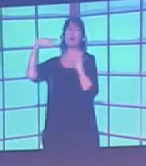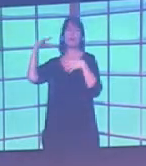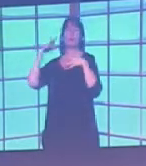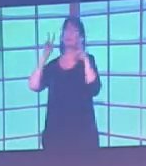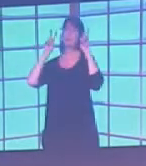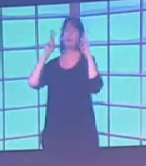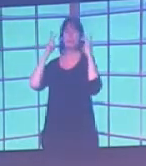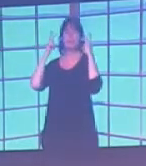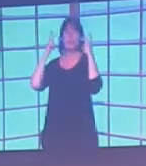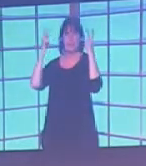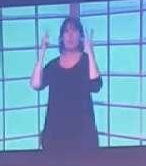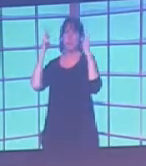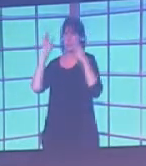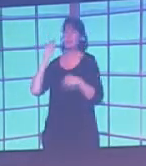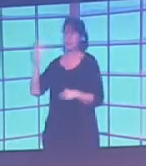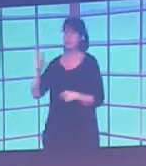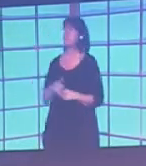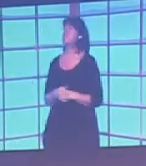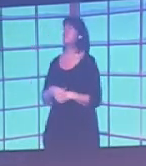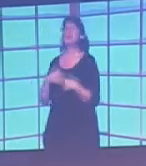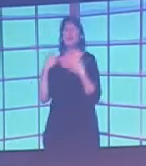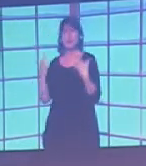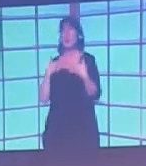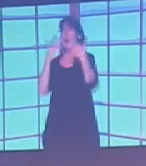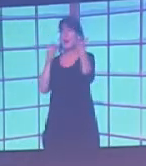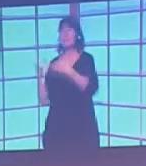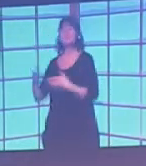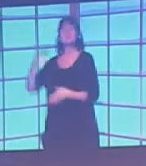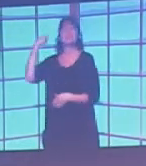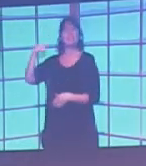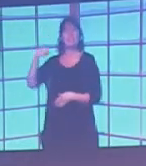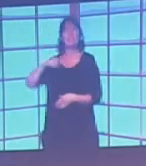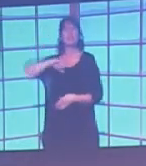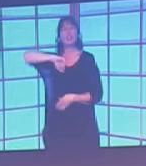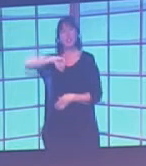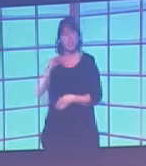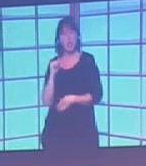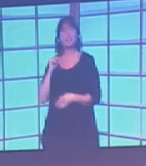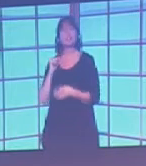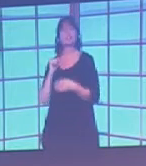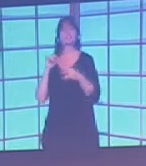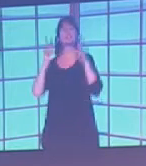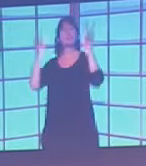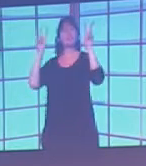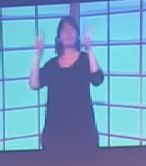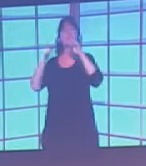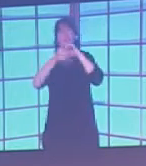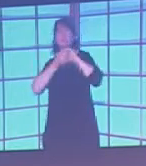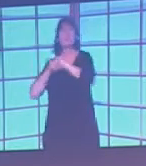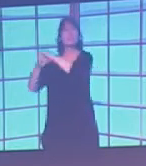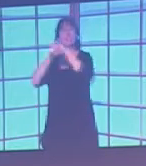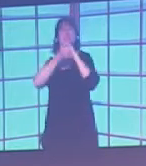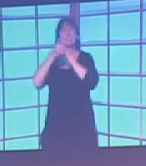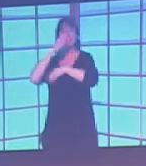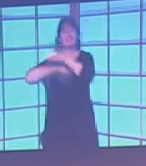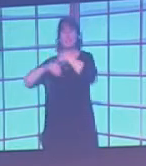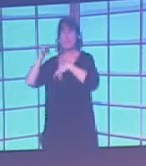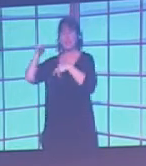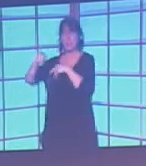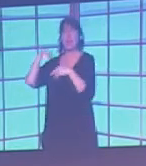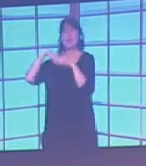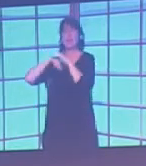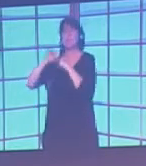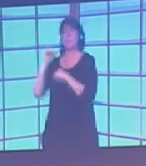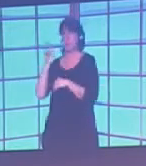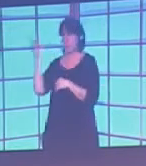Sandy Riach, who is chair of the Scottish Disabled Supporters Association, and Joanna Deagle from CAFE, who is the Fans Liaison